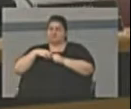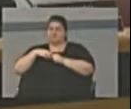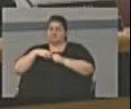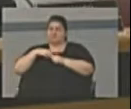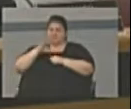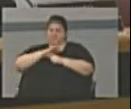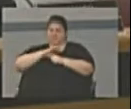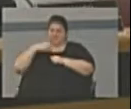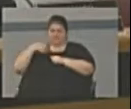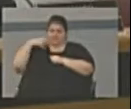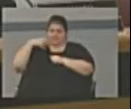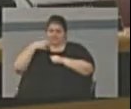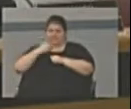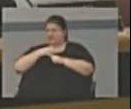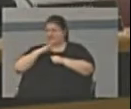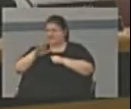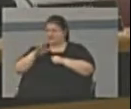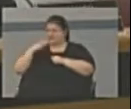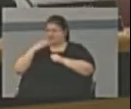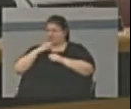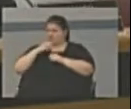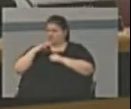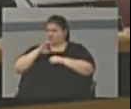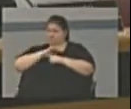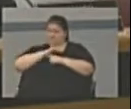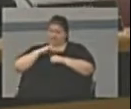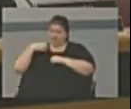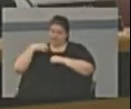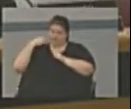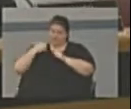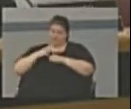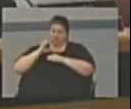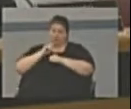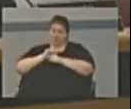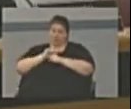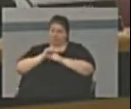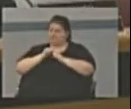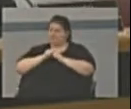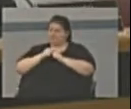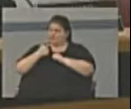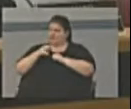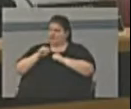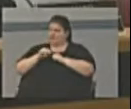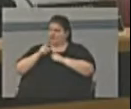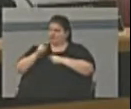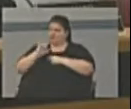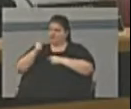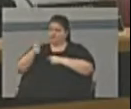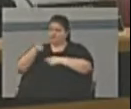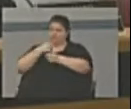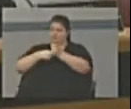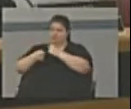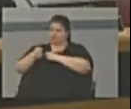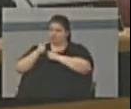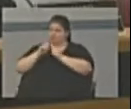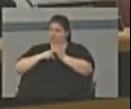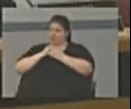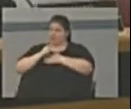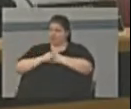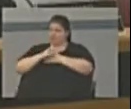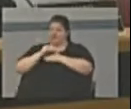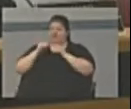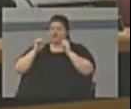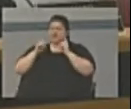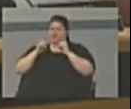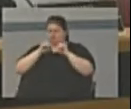chief and his officers will continue to work with the gun turn-in program and educational programs throughout